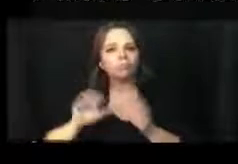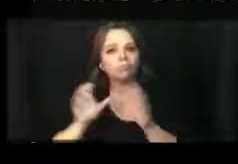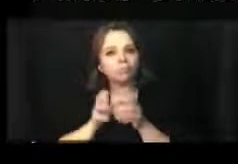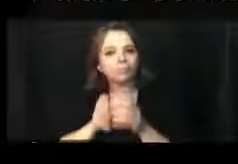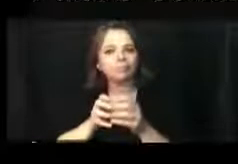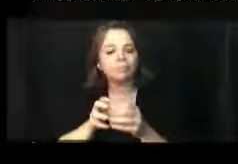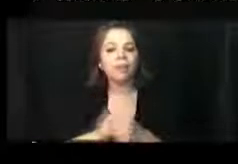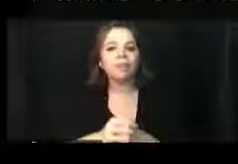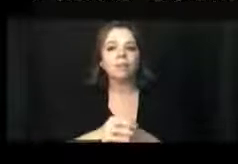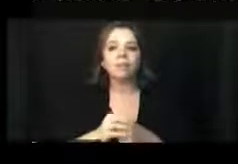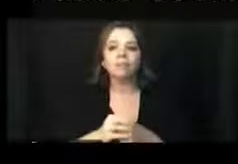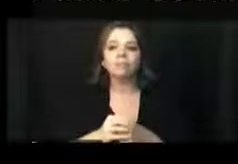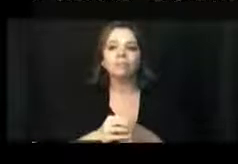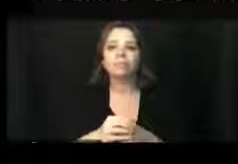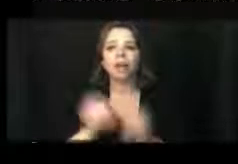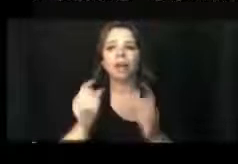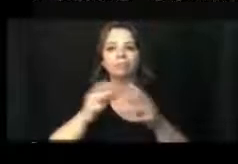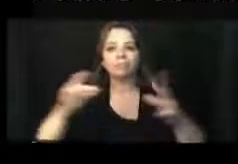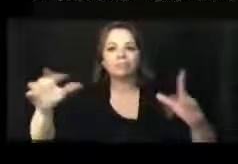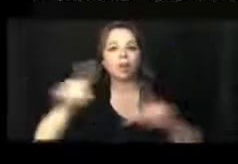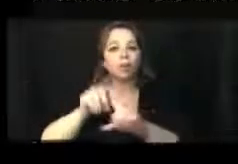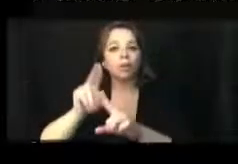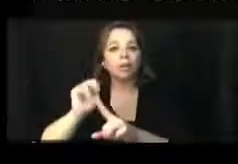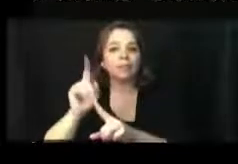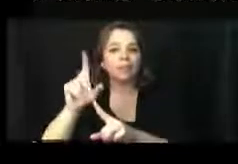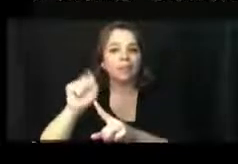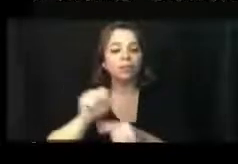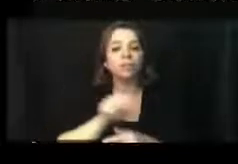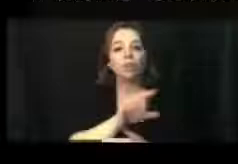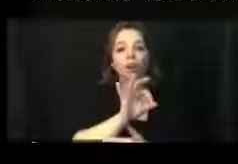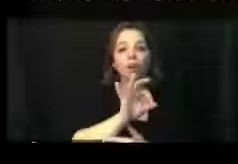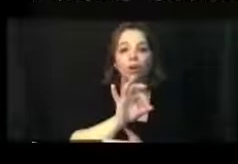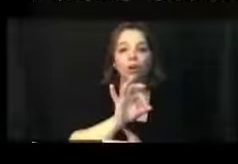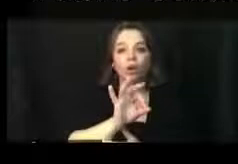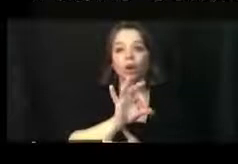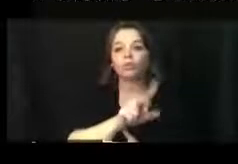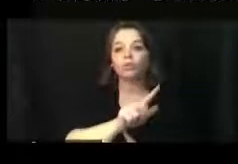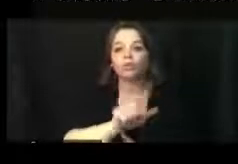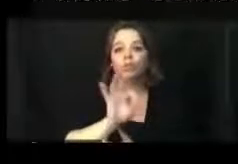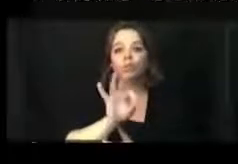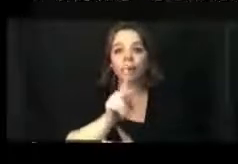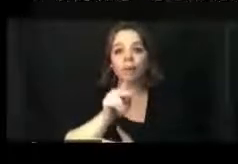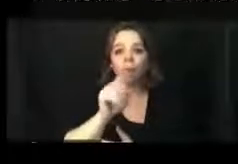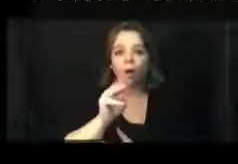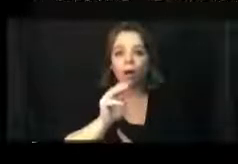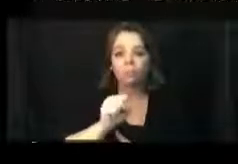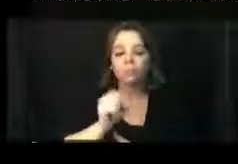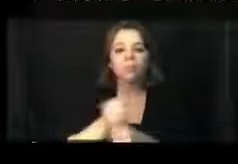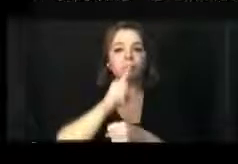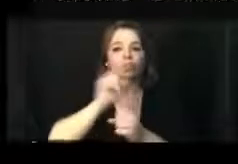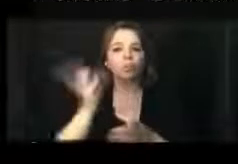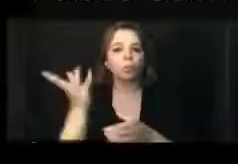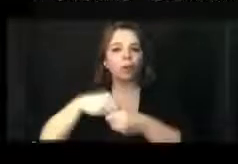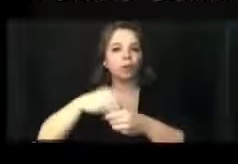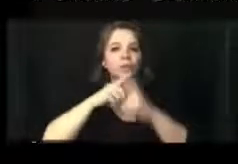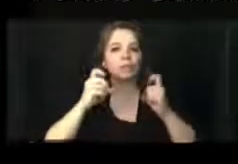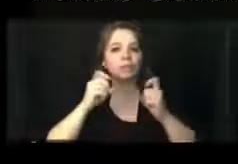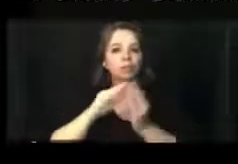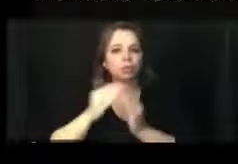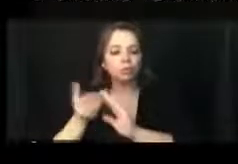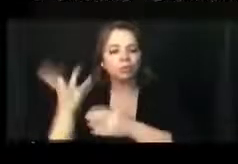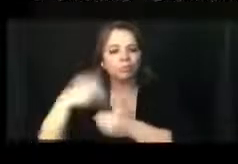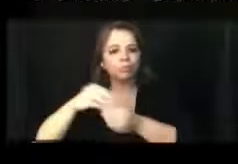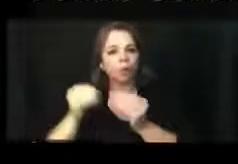Blythe, Needles, 29 Palms, making sure that we have the desert communities included into a more understanding and